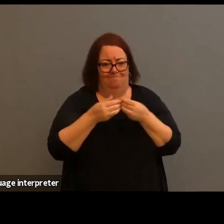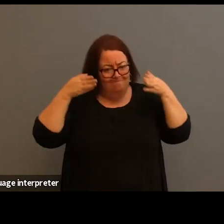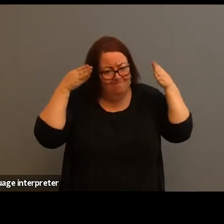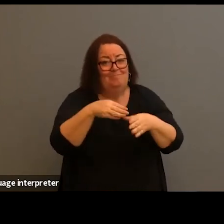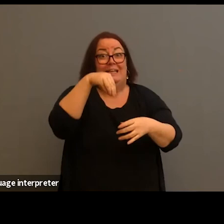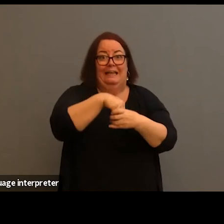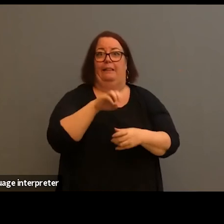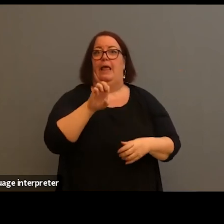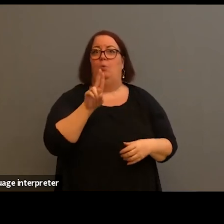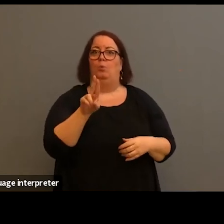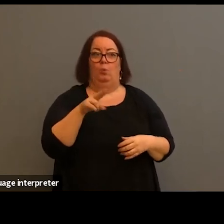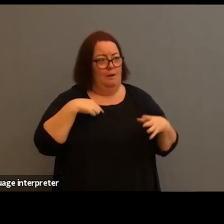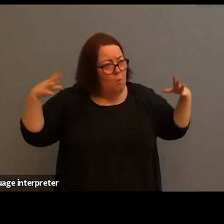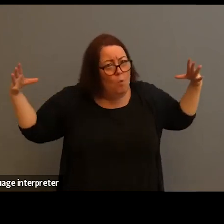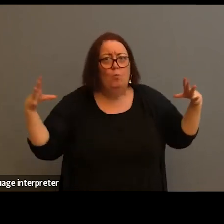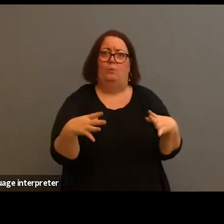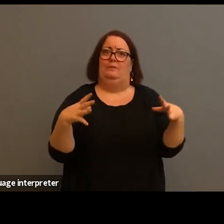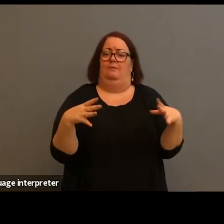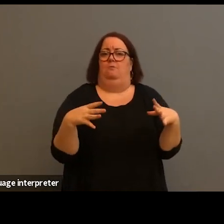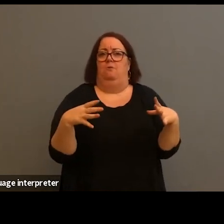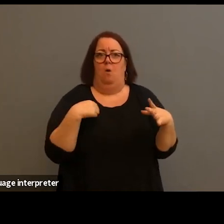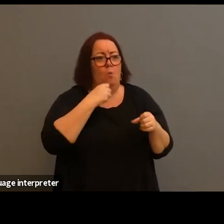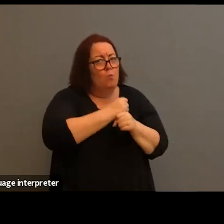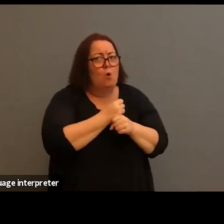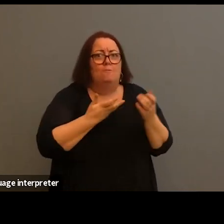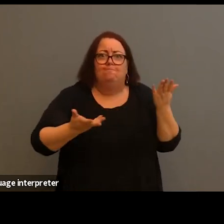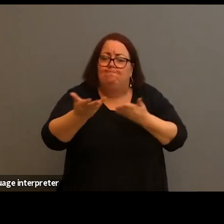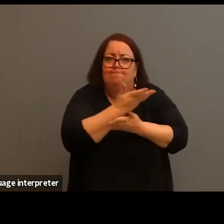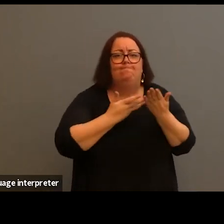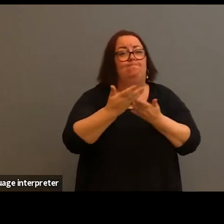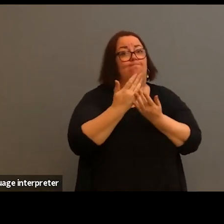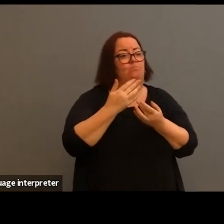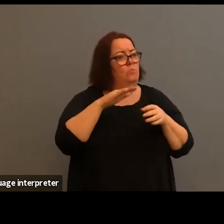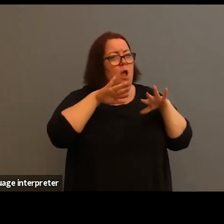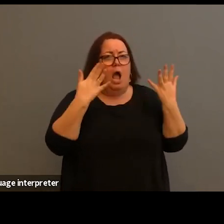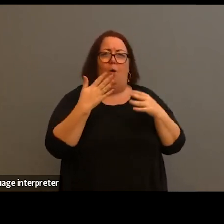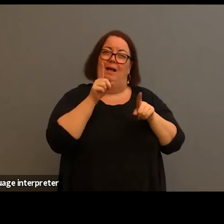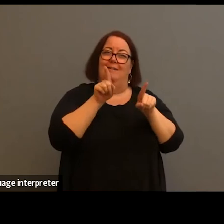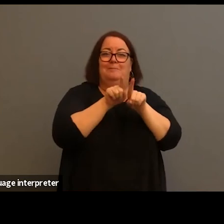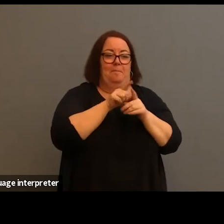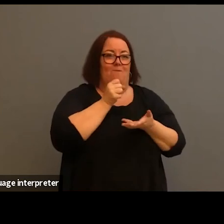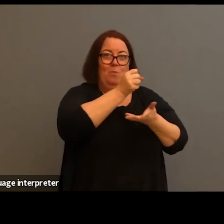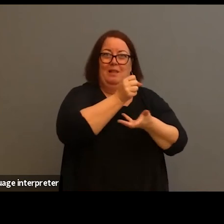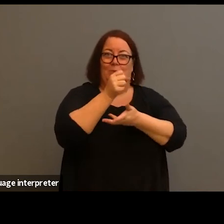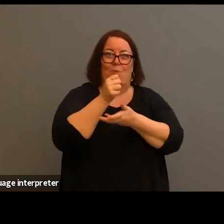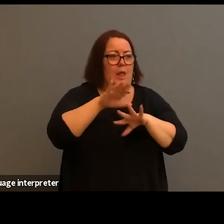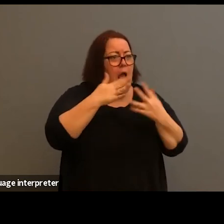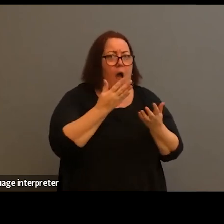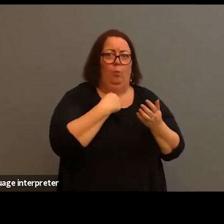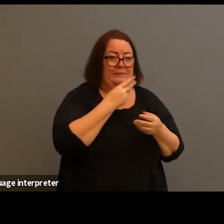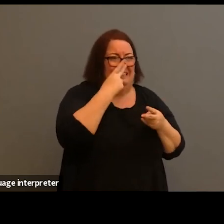humanitarian aid and so forth. But and finally, we have an area